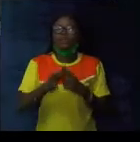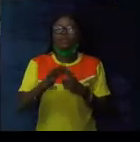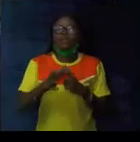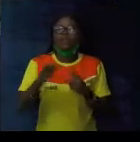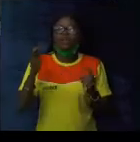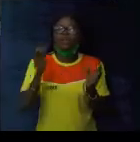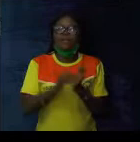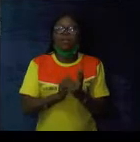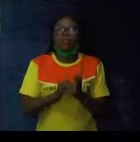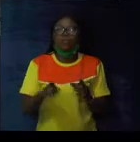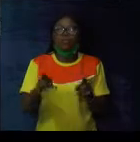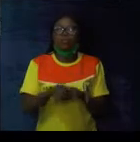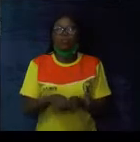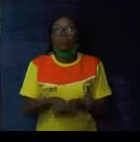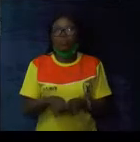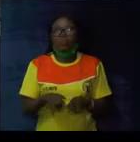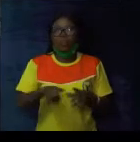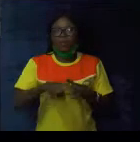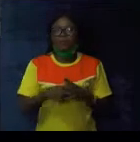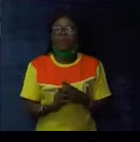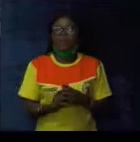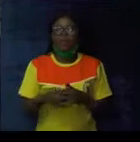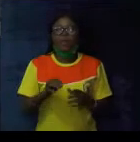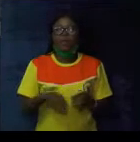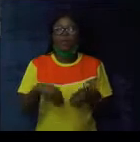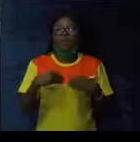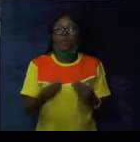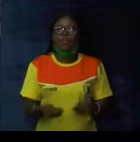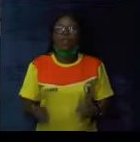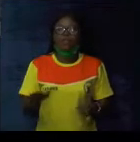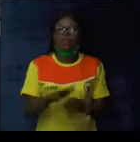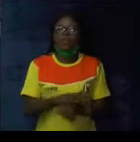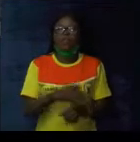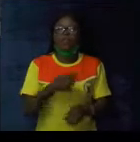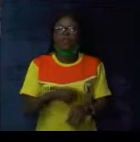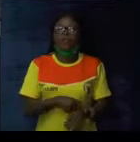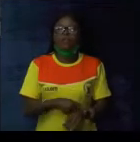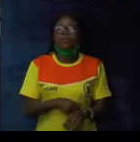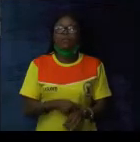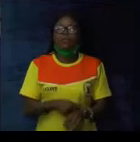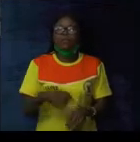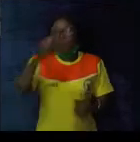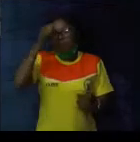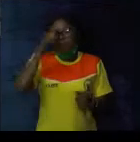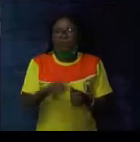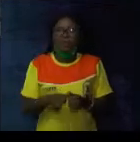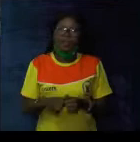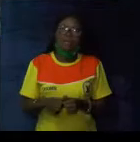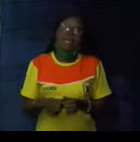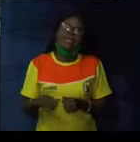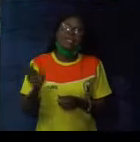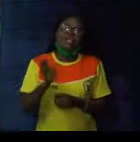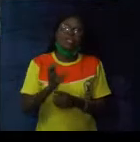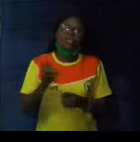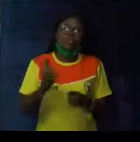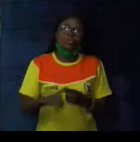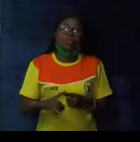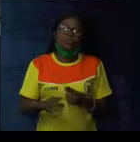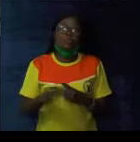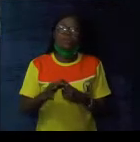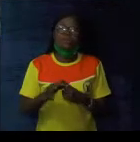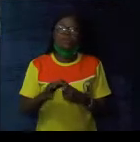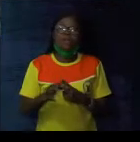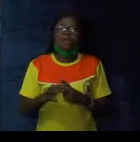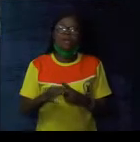convert Celsius to Fahrenheit again. So begin. I'll give you enough time, but remember, Celsius to Fahrenheit, scale